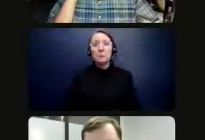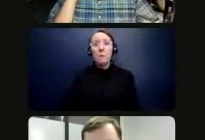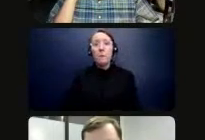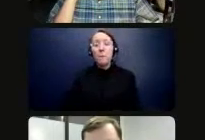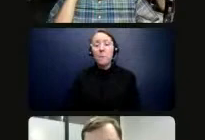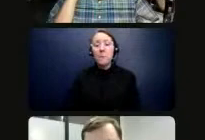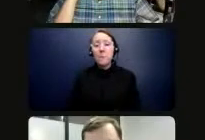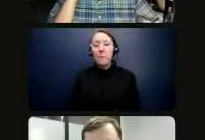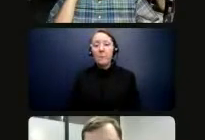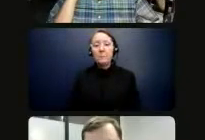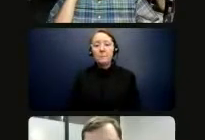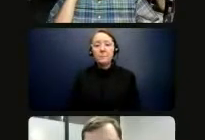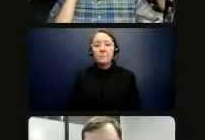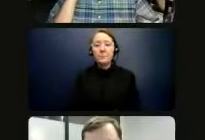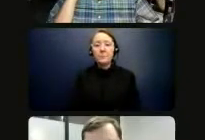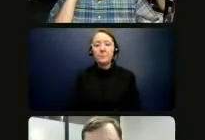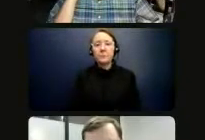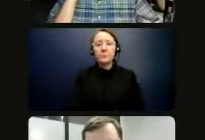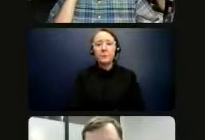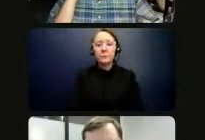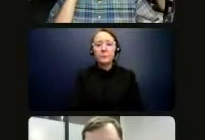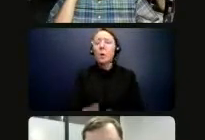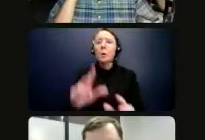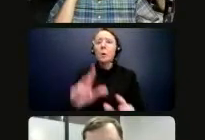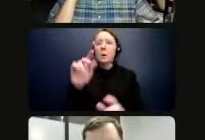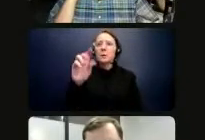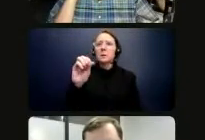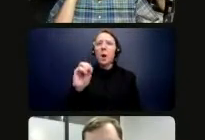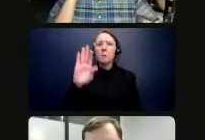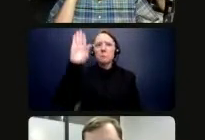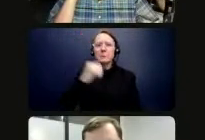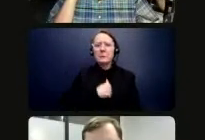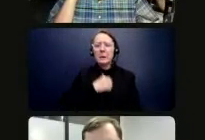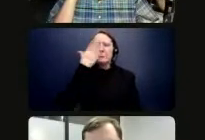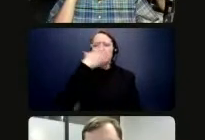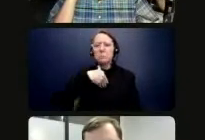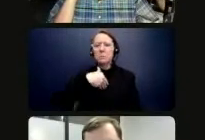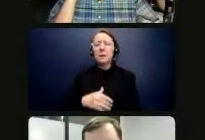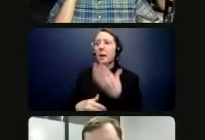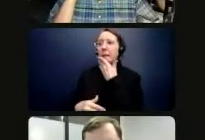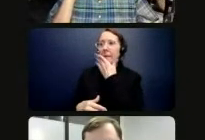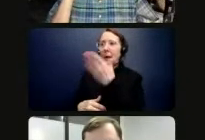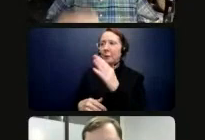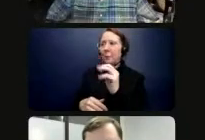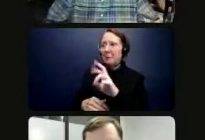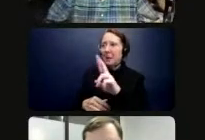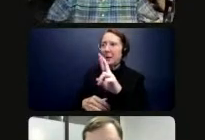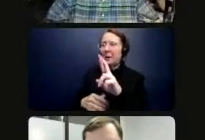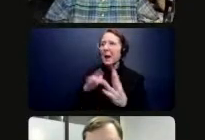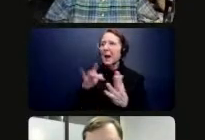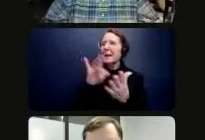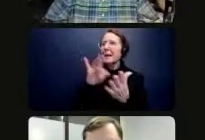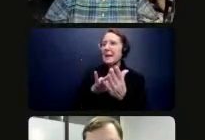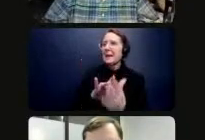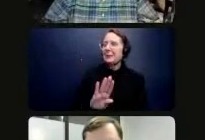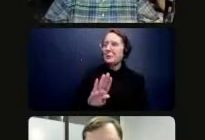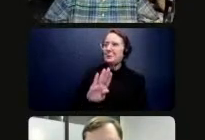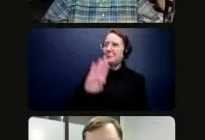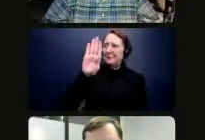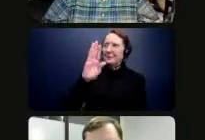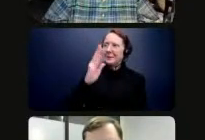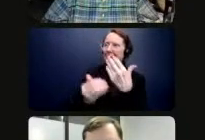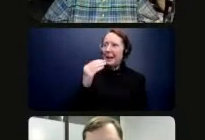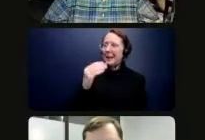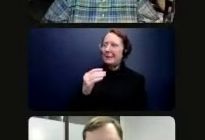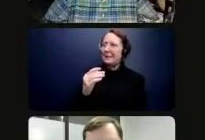Oh, Tom, I'm sorry. Yeah, no, thank you, Mr. Mayor. I actually hit the button to raise my hand. I just thought I did pretty